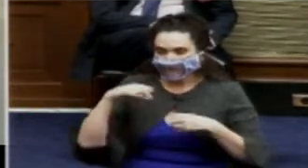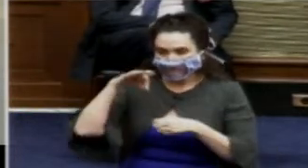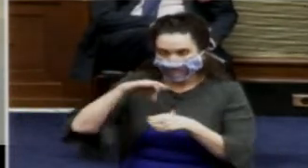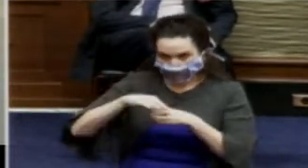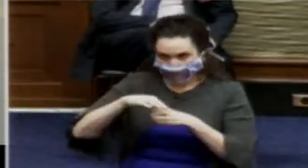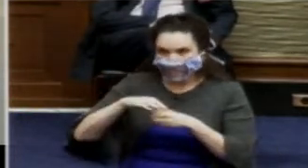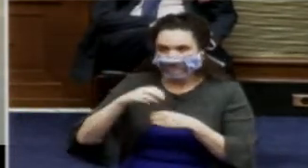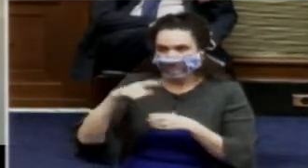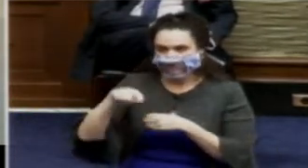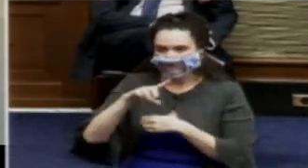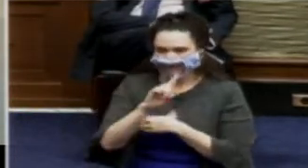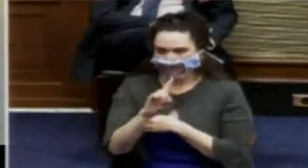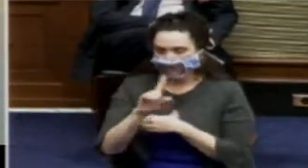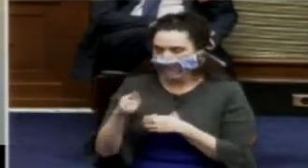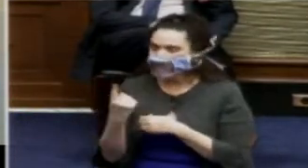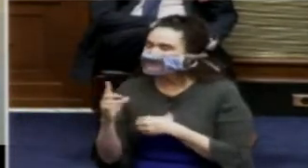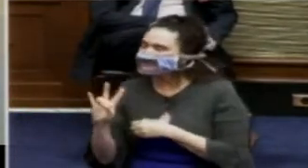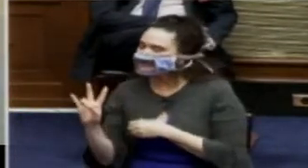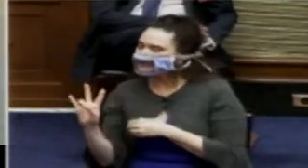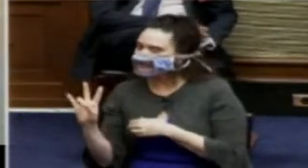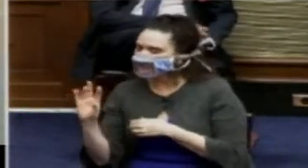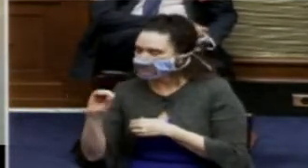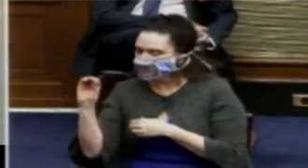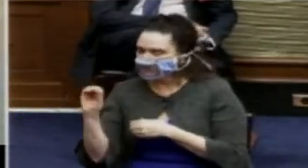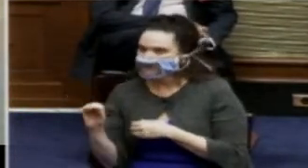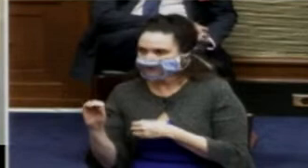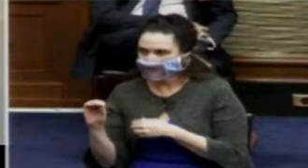president. Only 7%